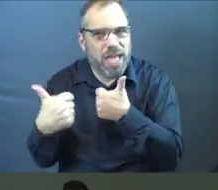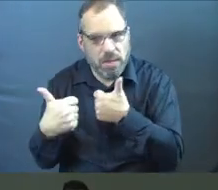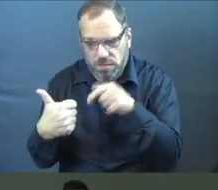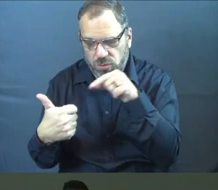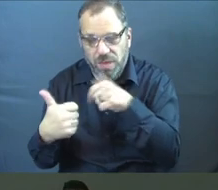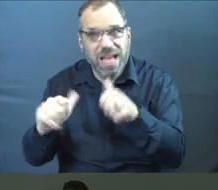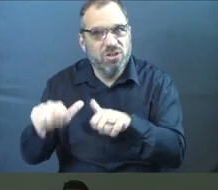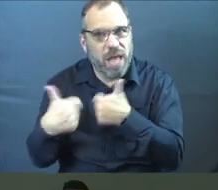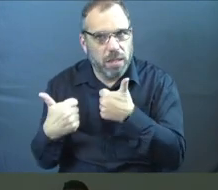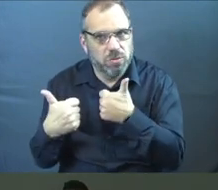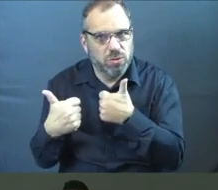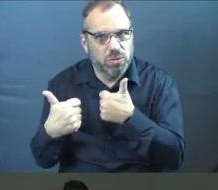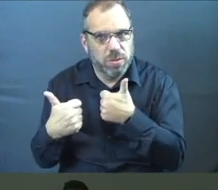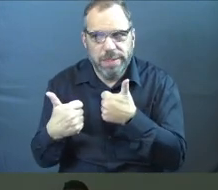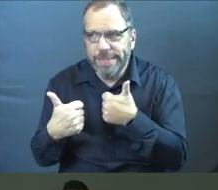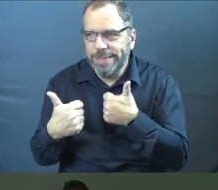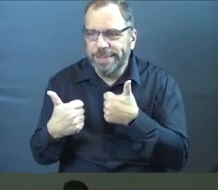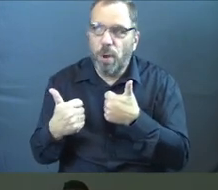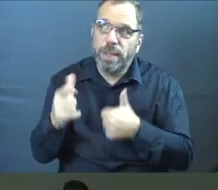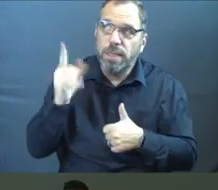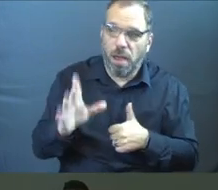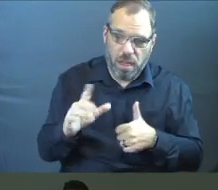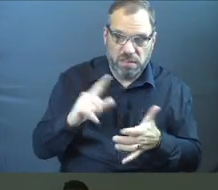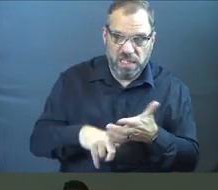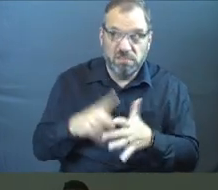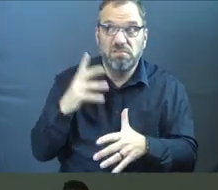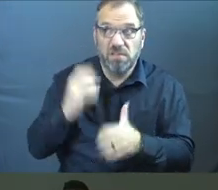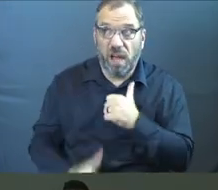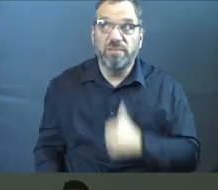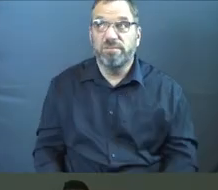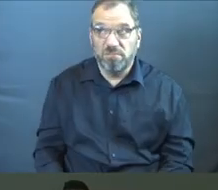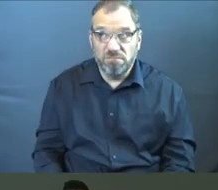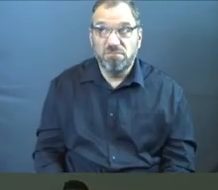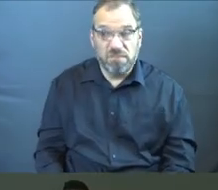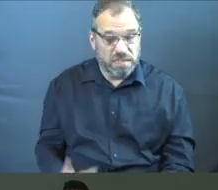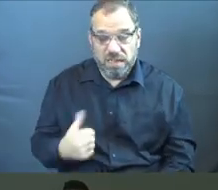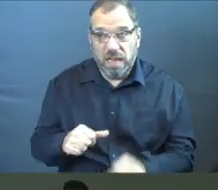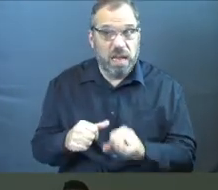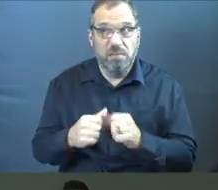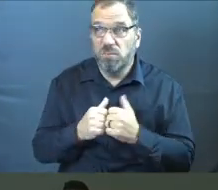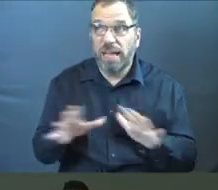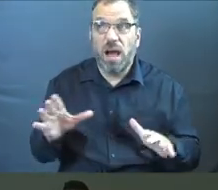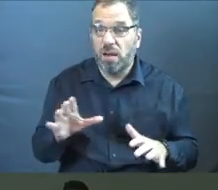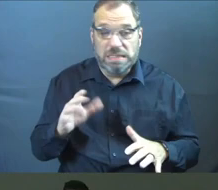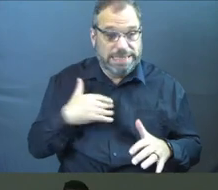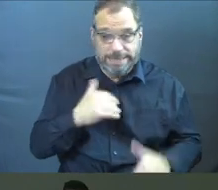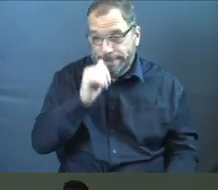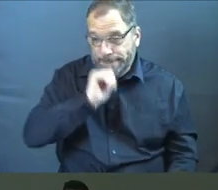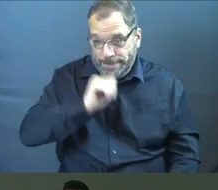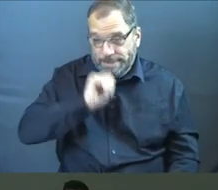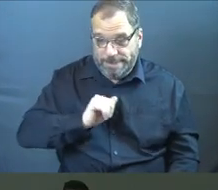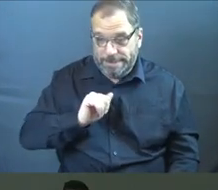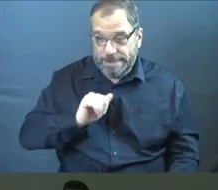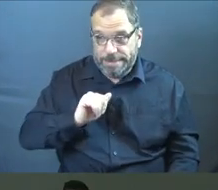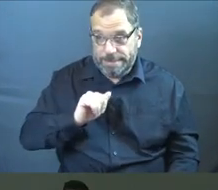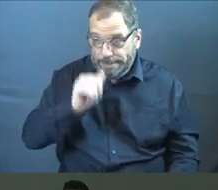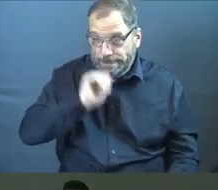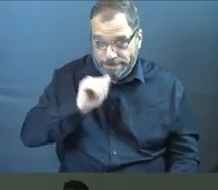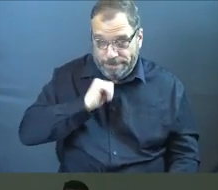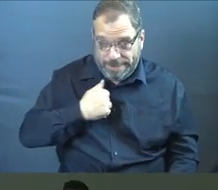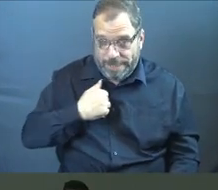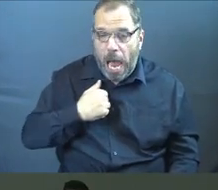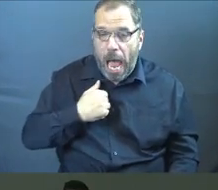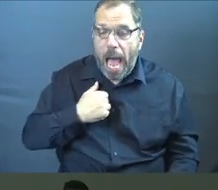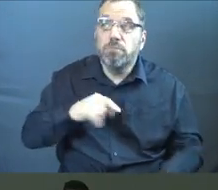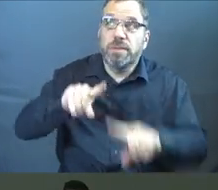You know what I'm saying? Like, we need something that got go, all right, God, this is tough. And I know I can't do this without you. The only way I persevere is if I lean on you, if I rely